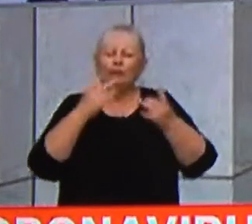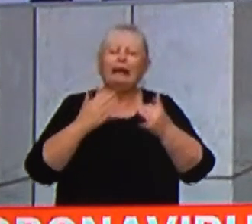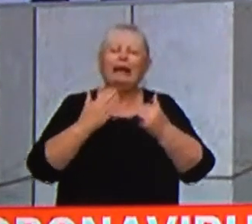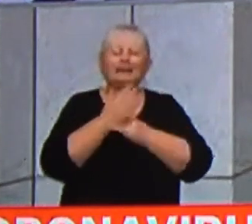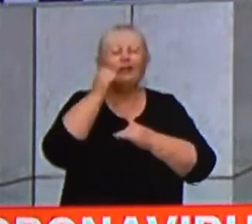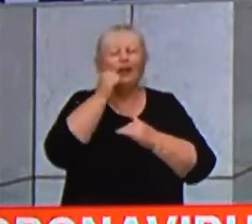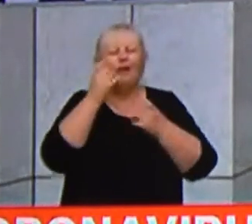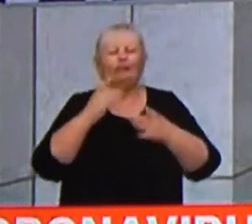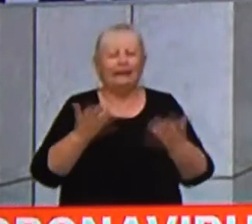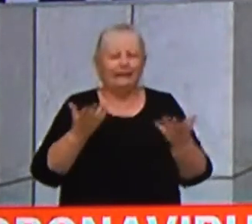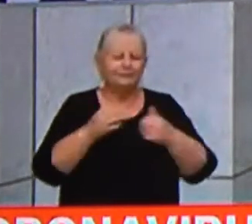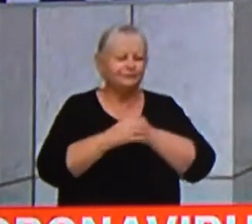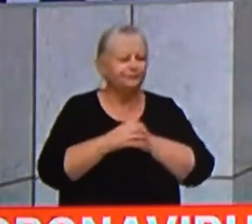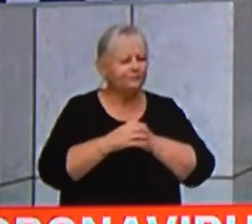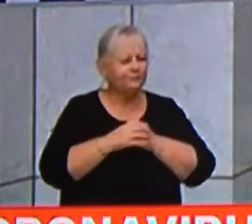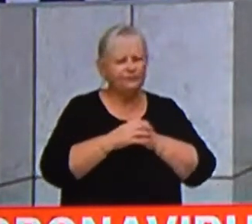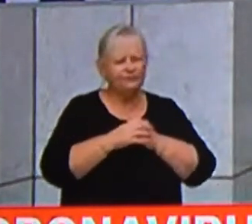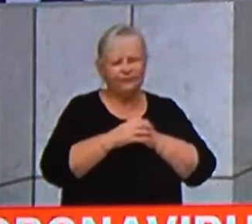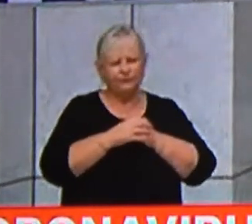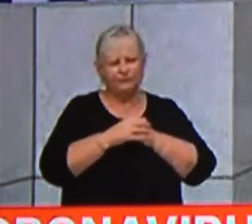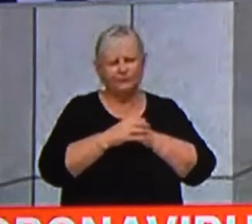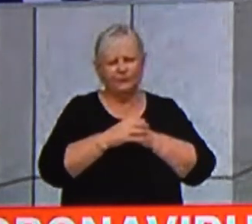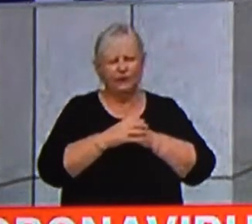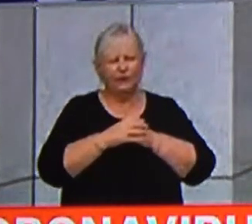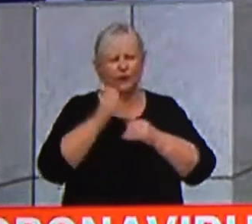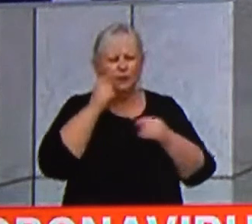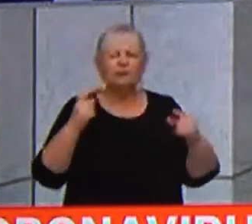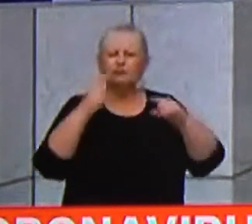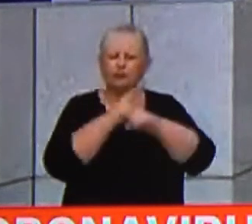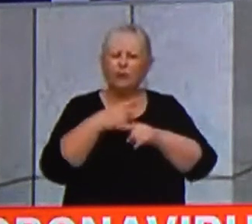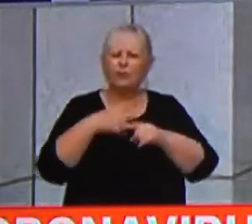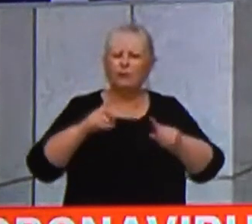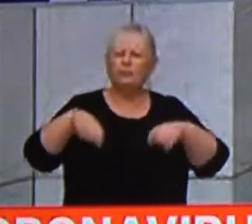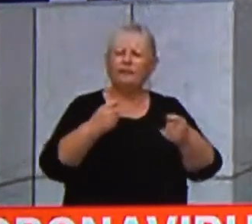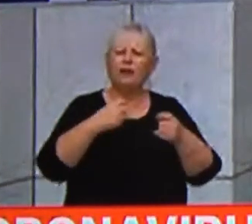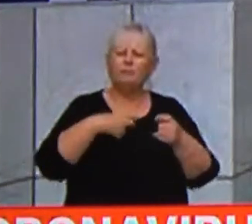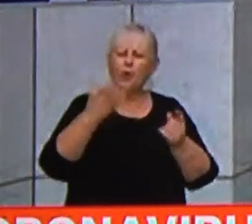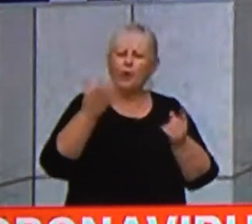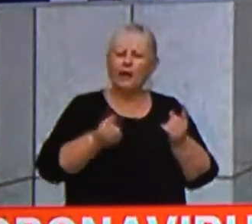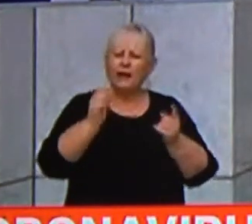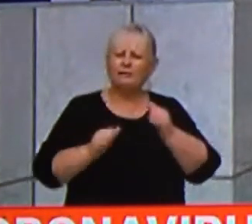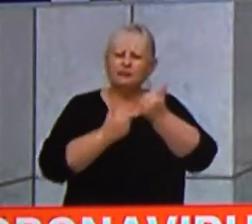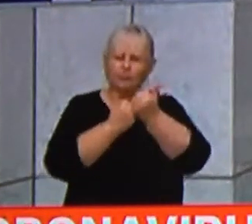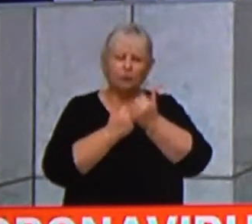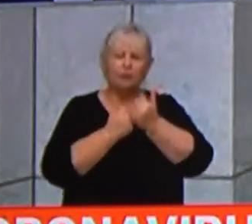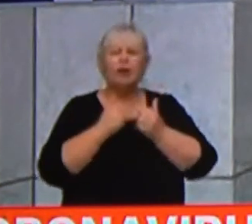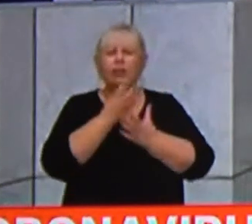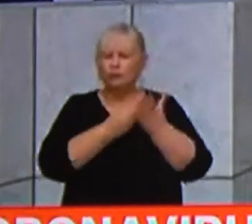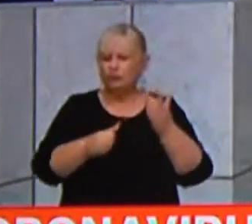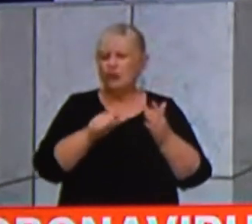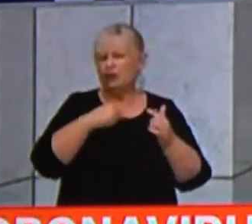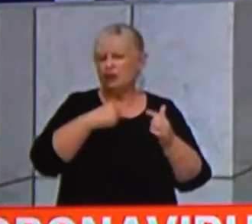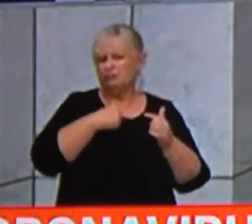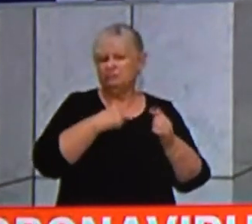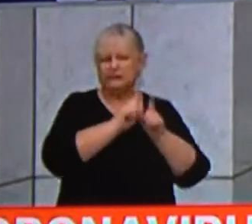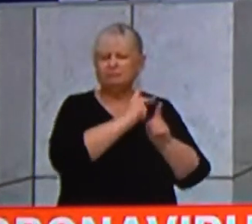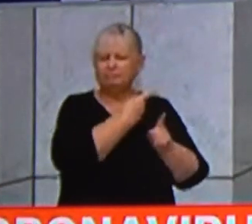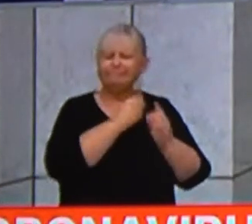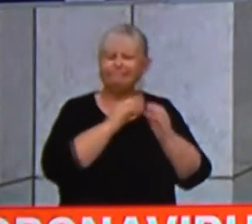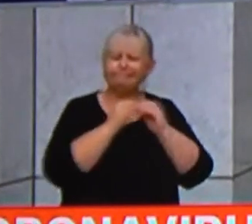a trusted place of advice and information that you and your family and your business can use to understand the decisions